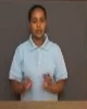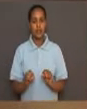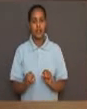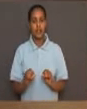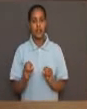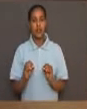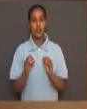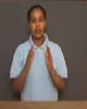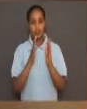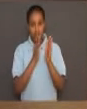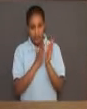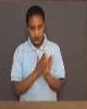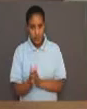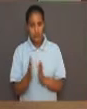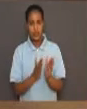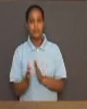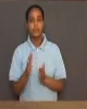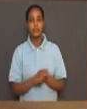Students, let's get ready.